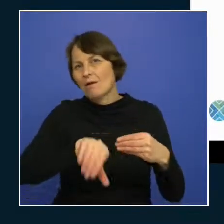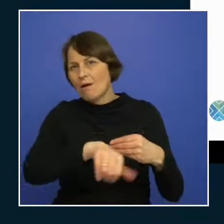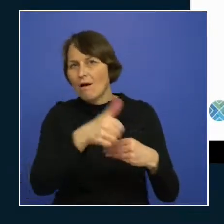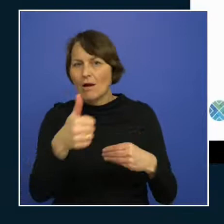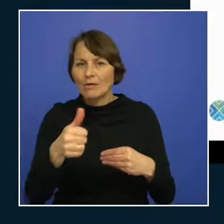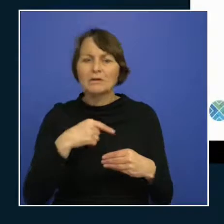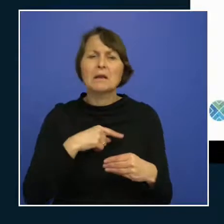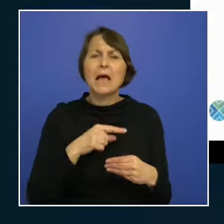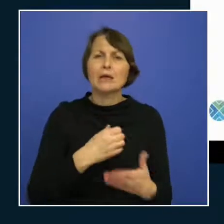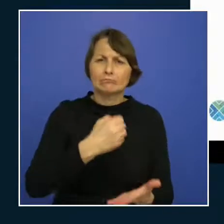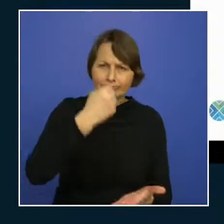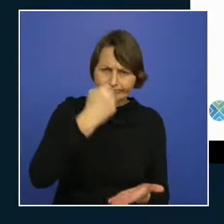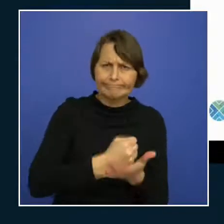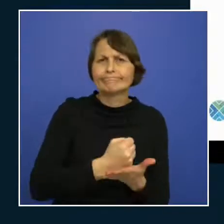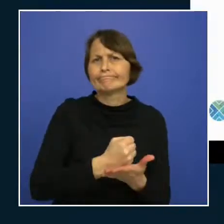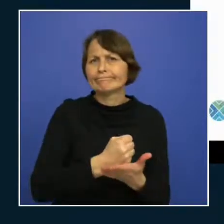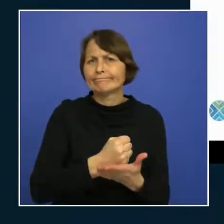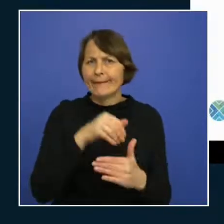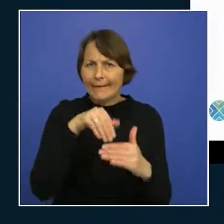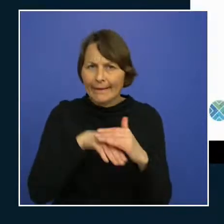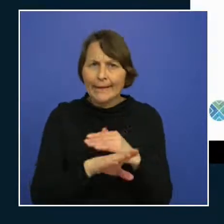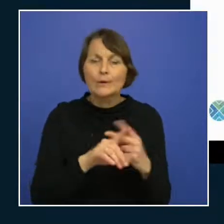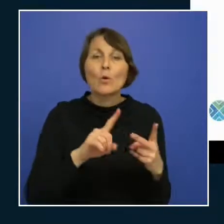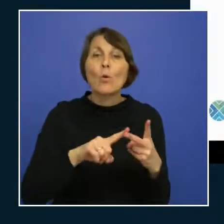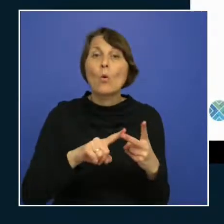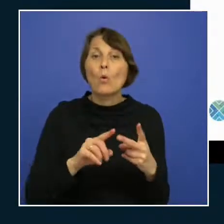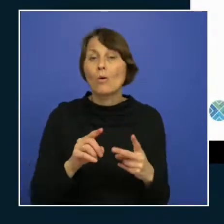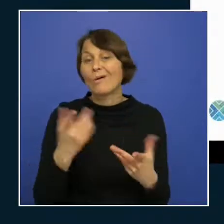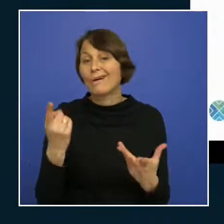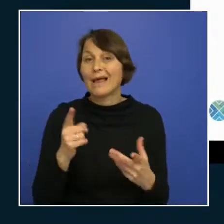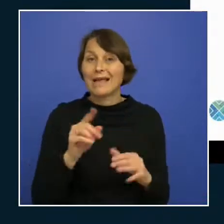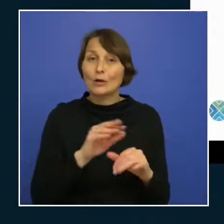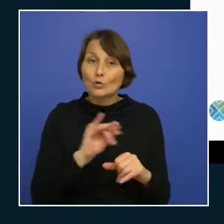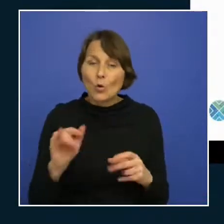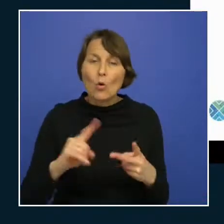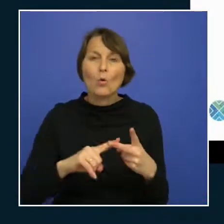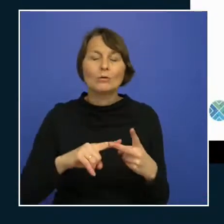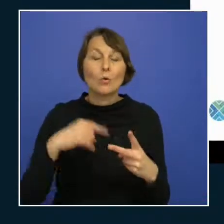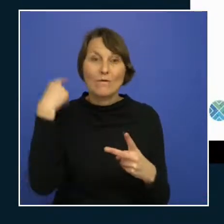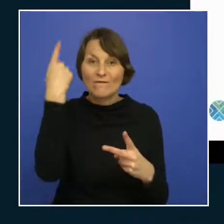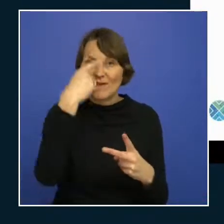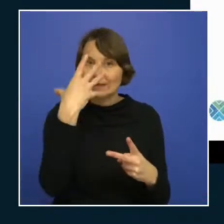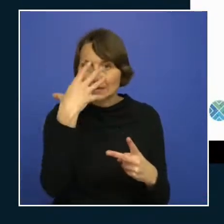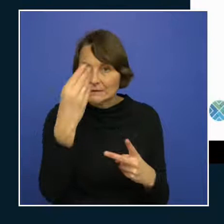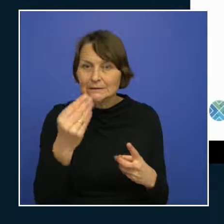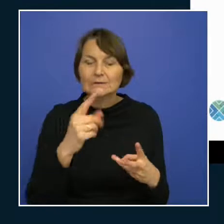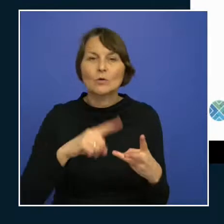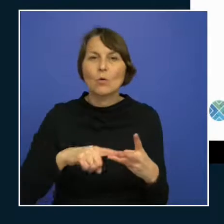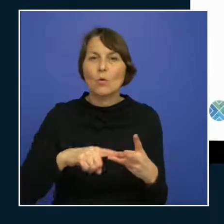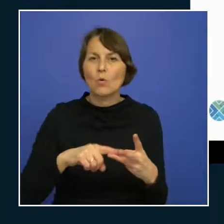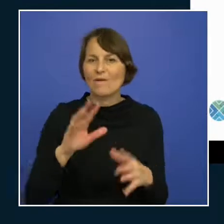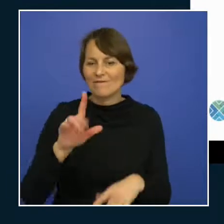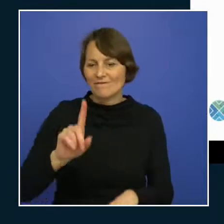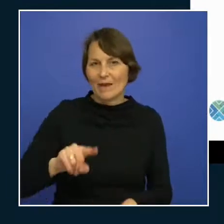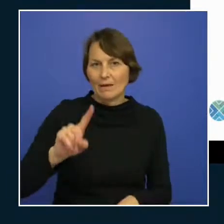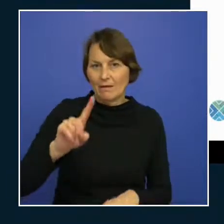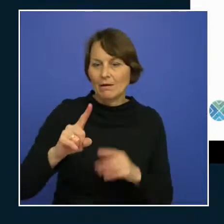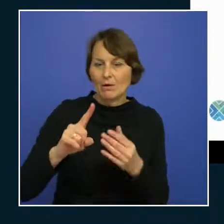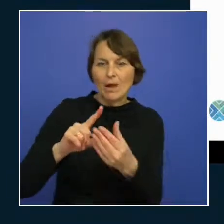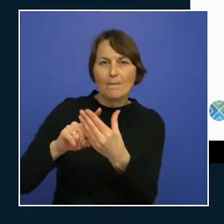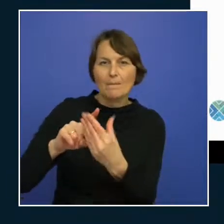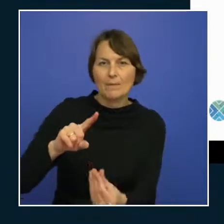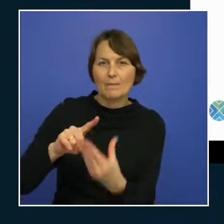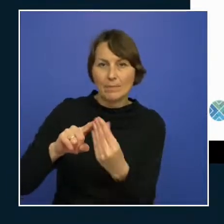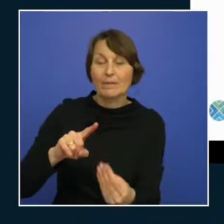sign-in or providing a code, finger, or face scan. And these requests are often handled through a